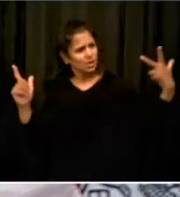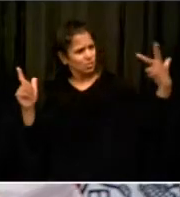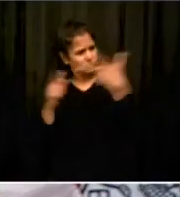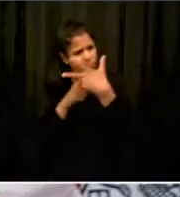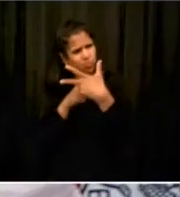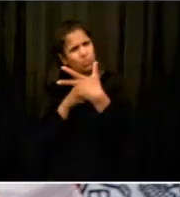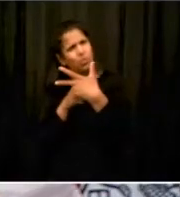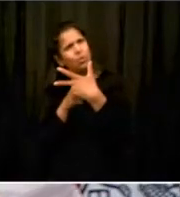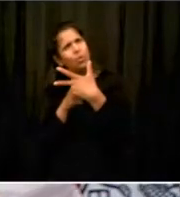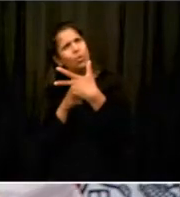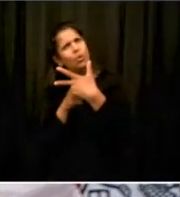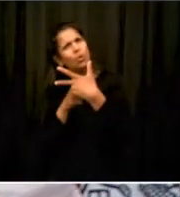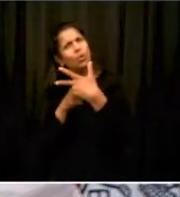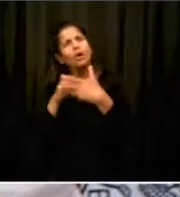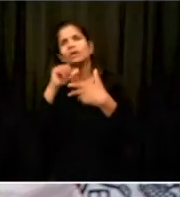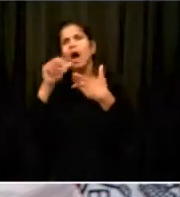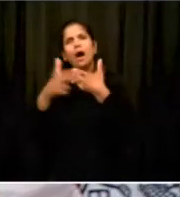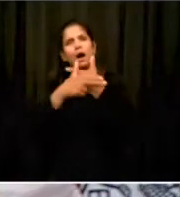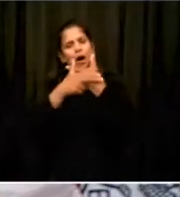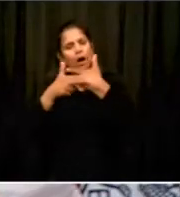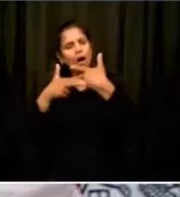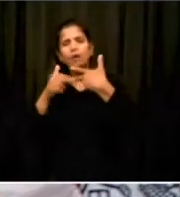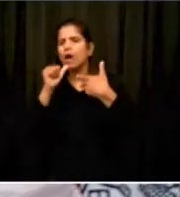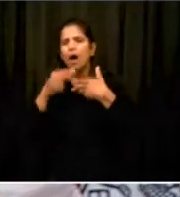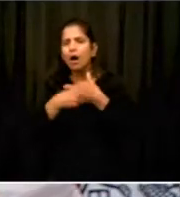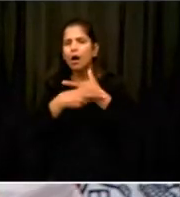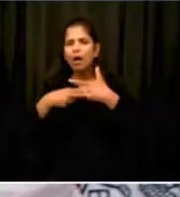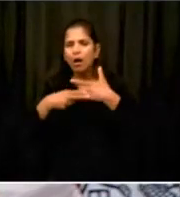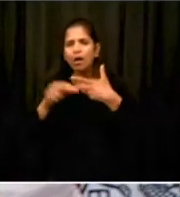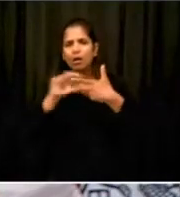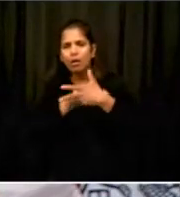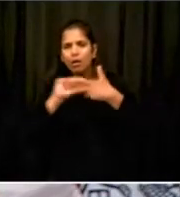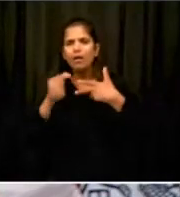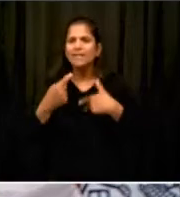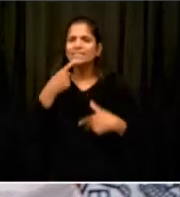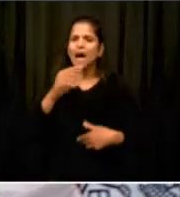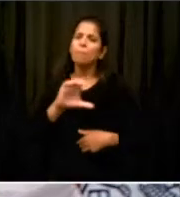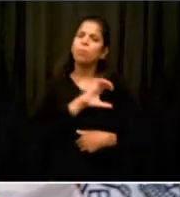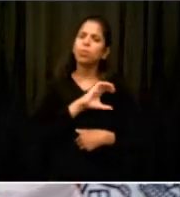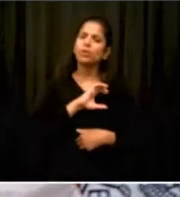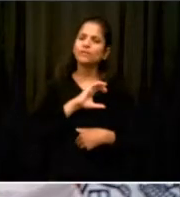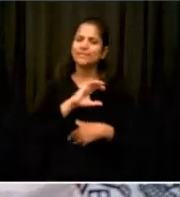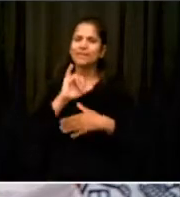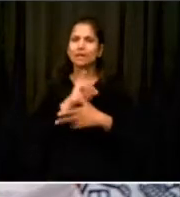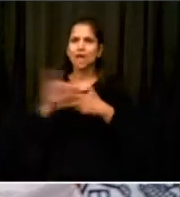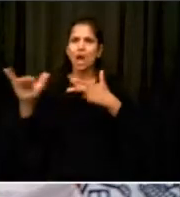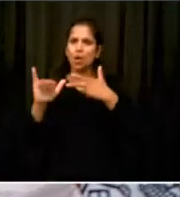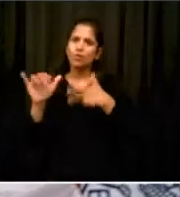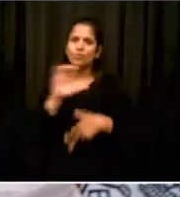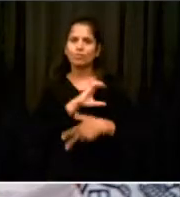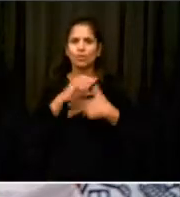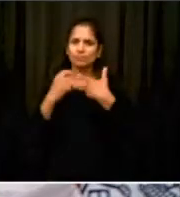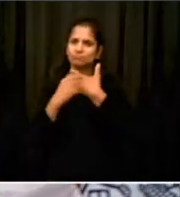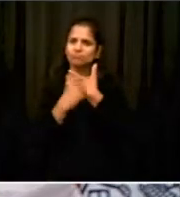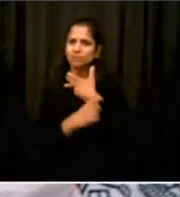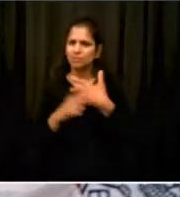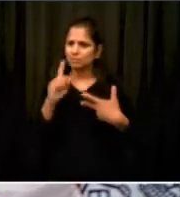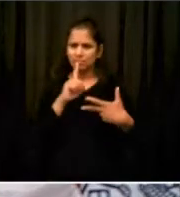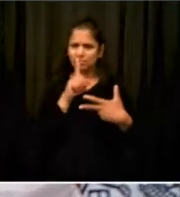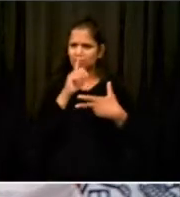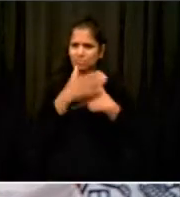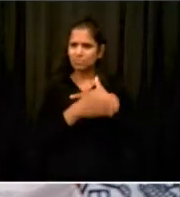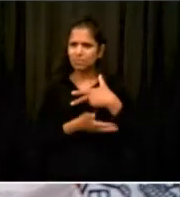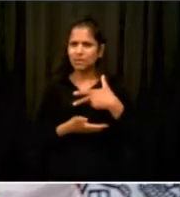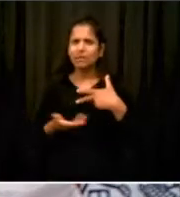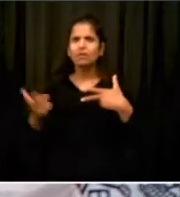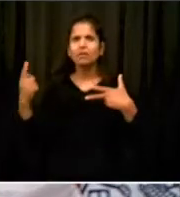And I want to ask you, after all of these years of sending your message, of doing the